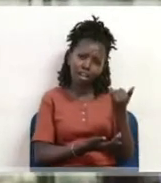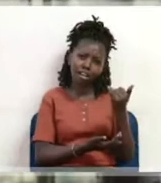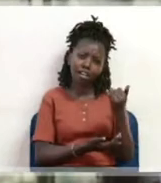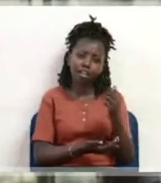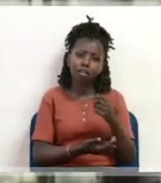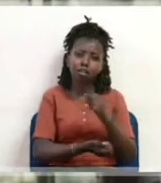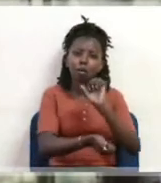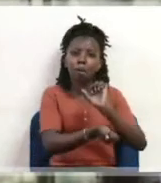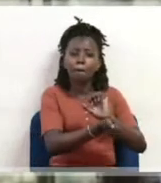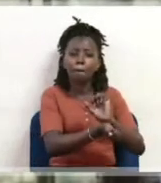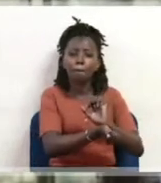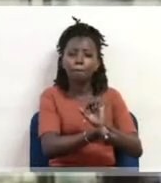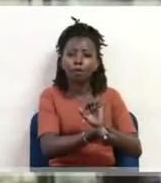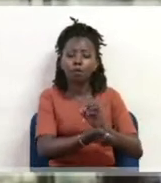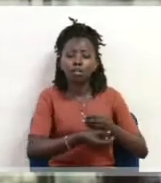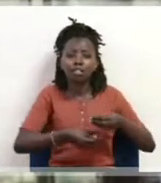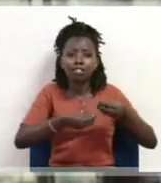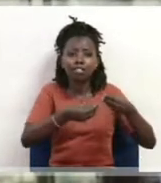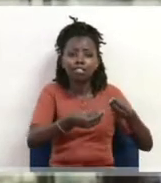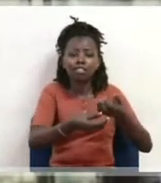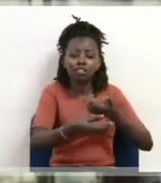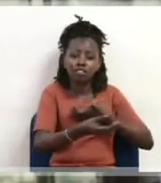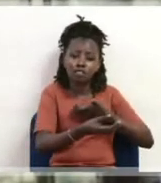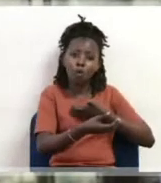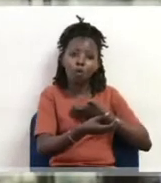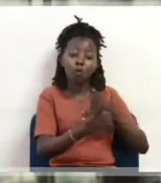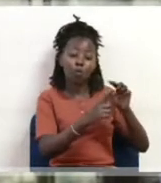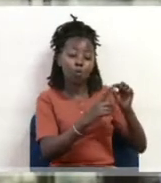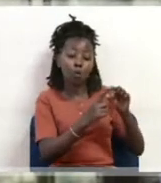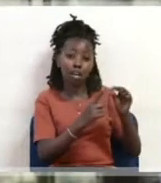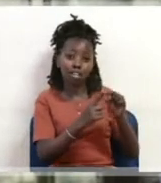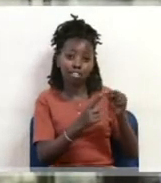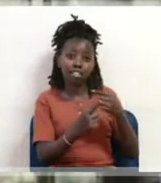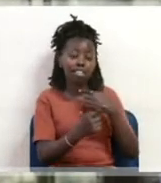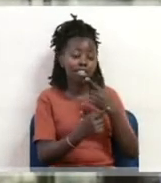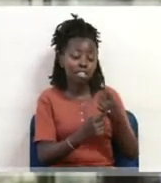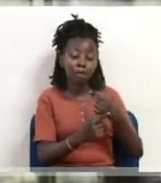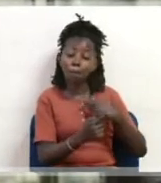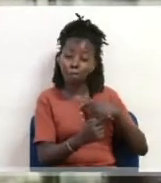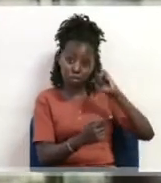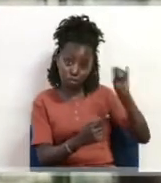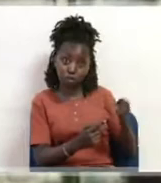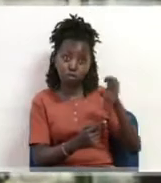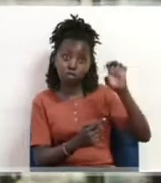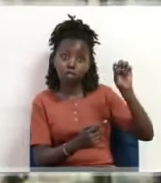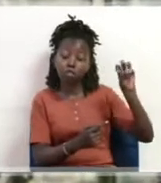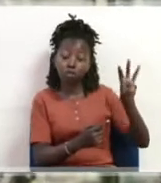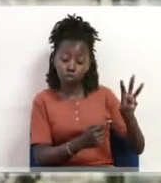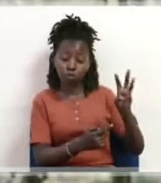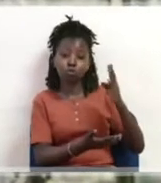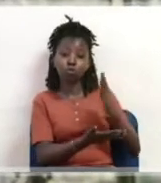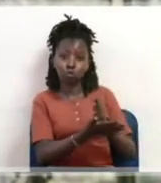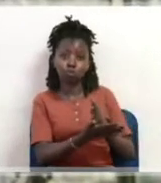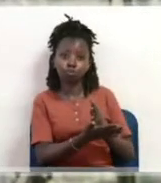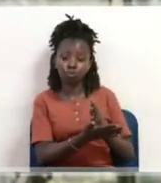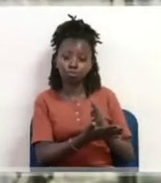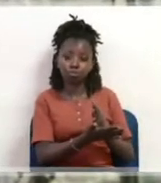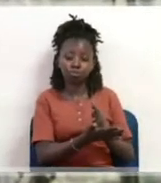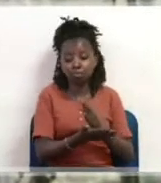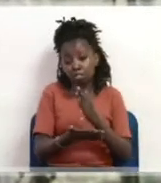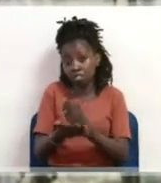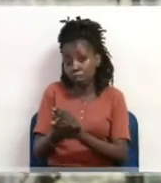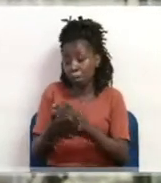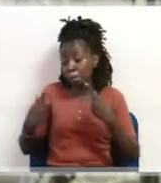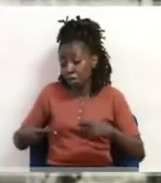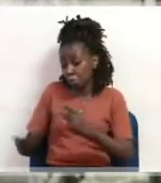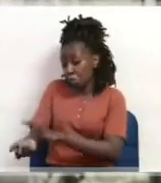own bibliography. And he says, I'm a Jew. Really? You know, some of you Kikuyu,